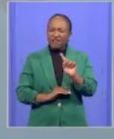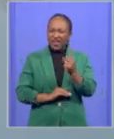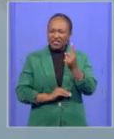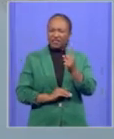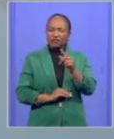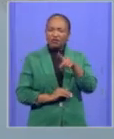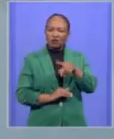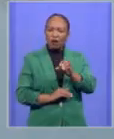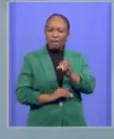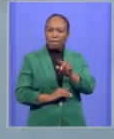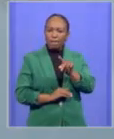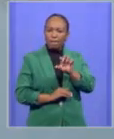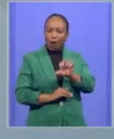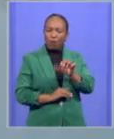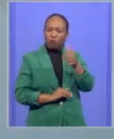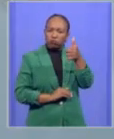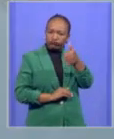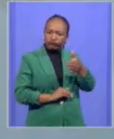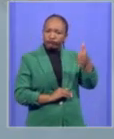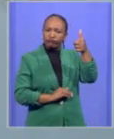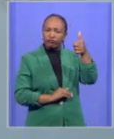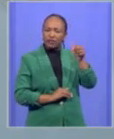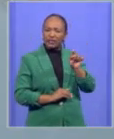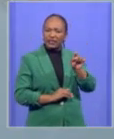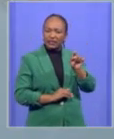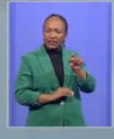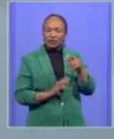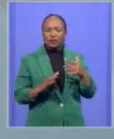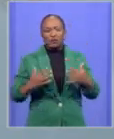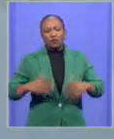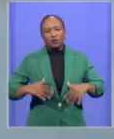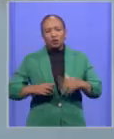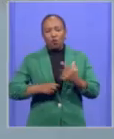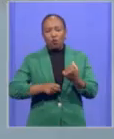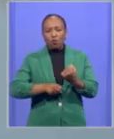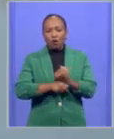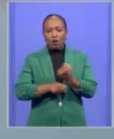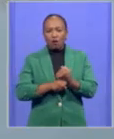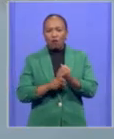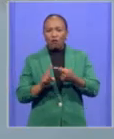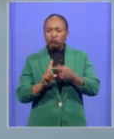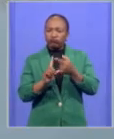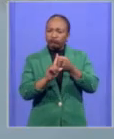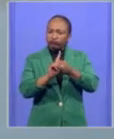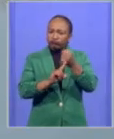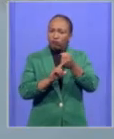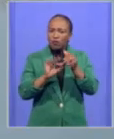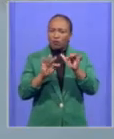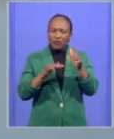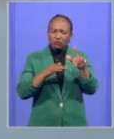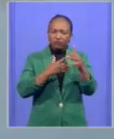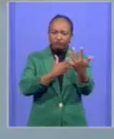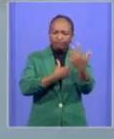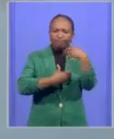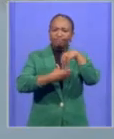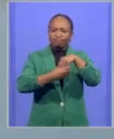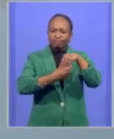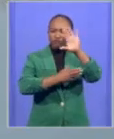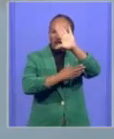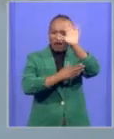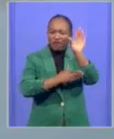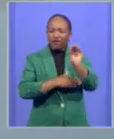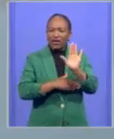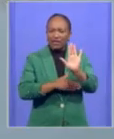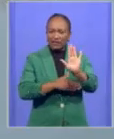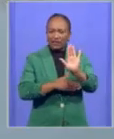Americas. He did an incredible amount of work for fighting for cardinals to be included from Africa.